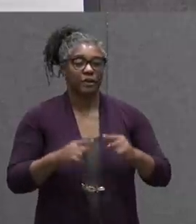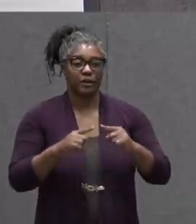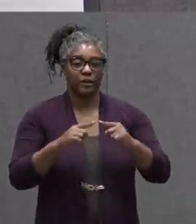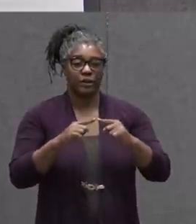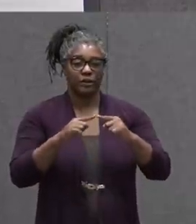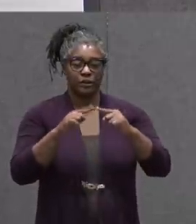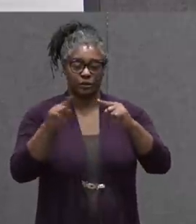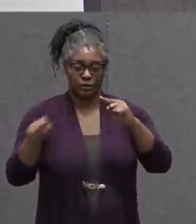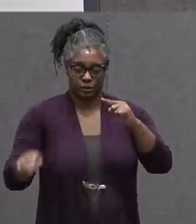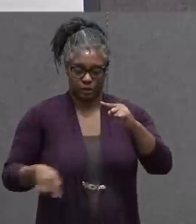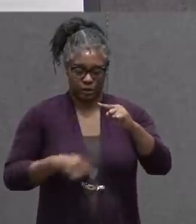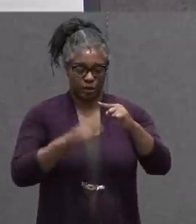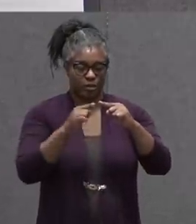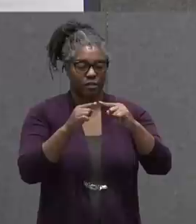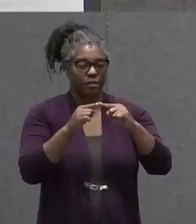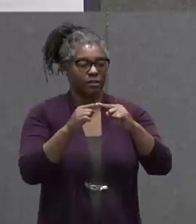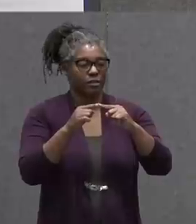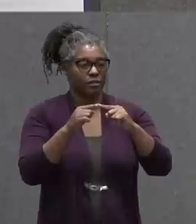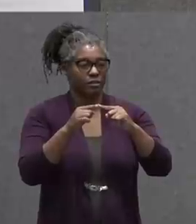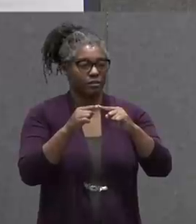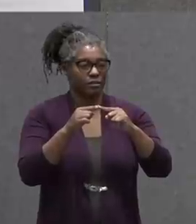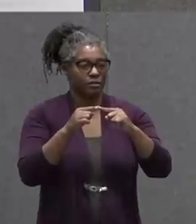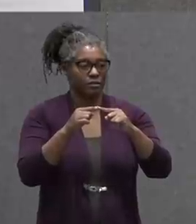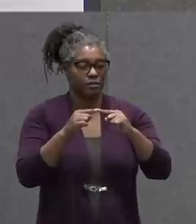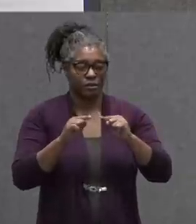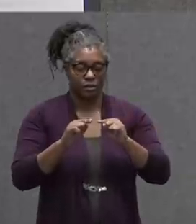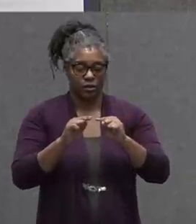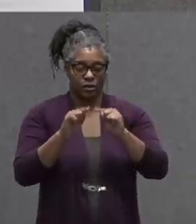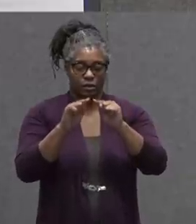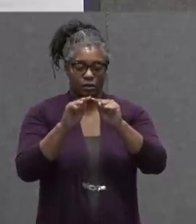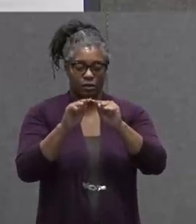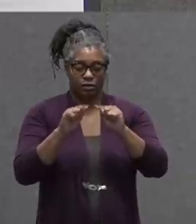a triangle,